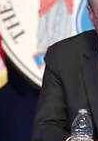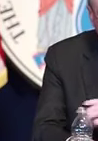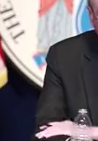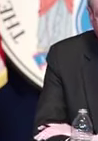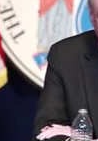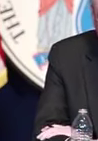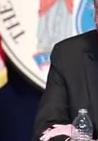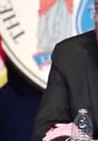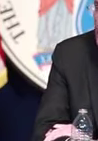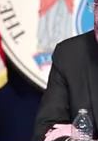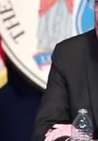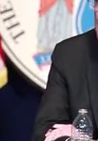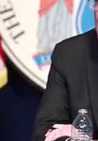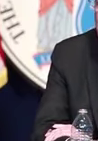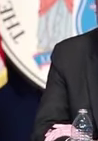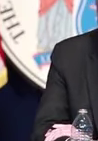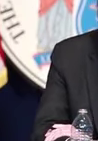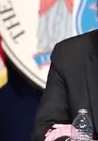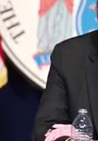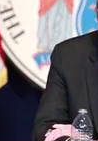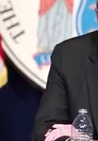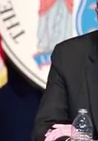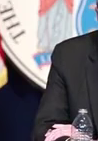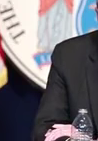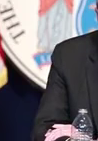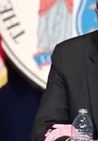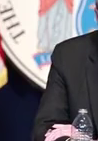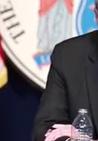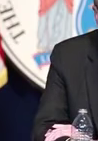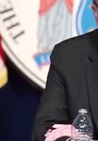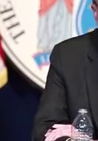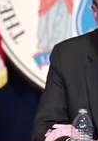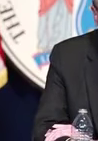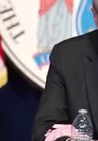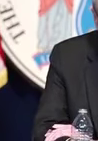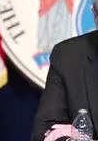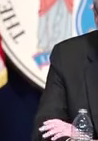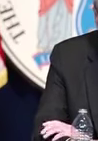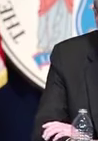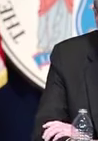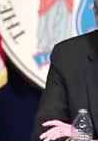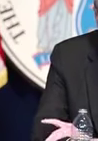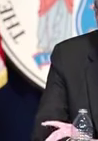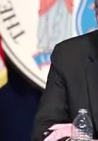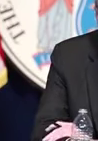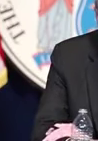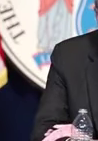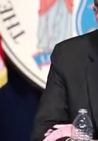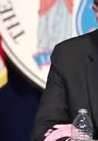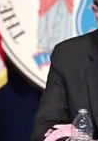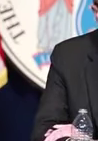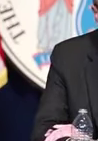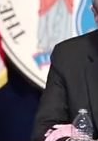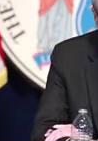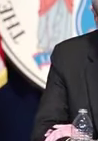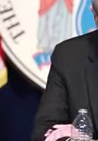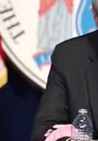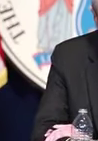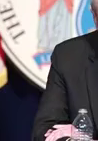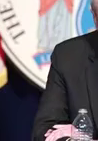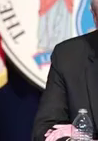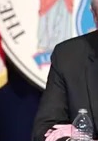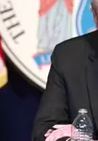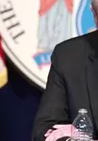be remembered first and foremost as a loving son, husband, and father, but he will also be remembered as an exemplary police